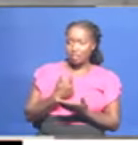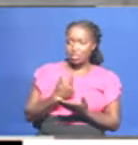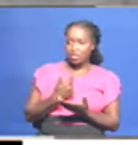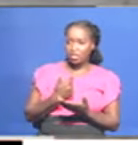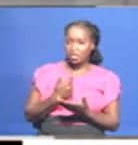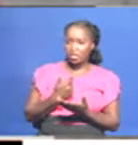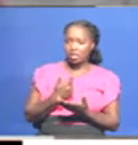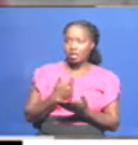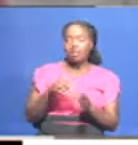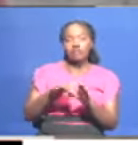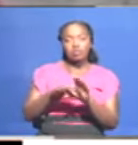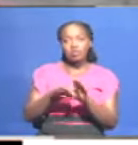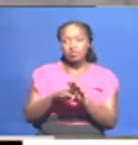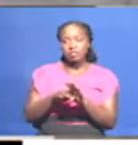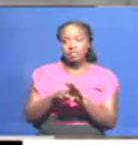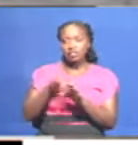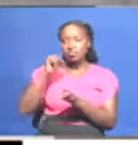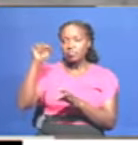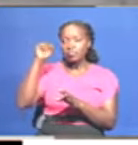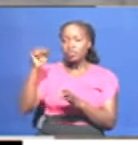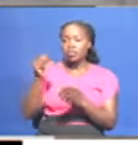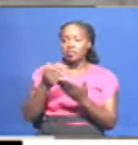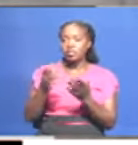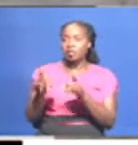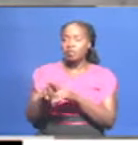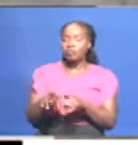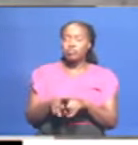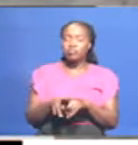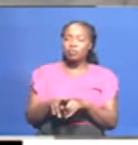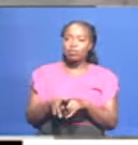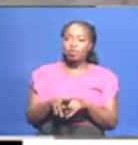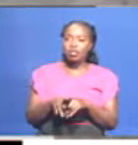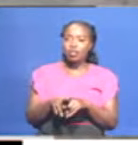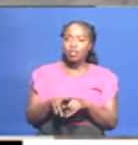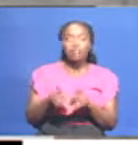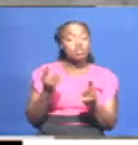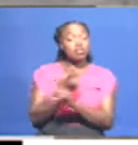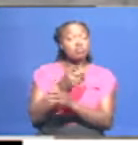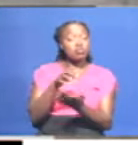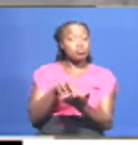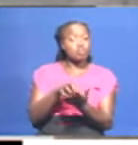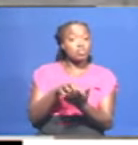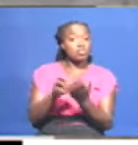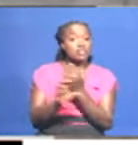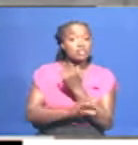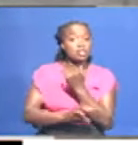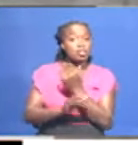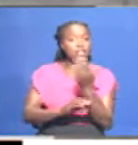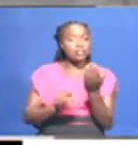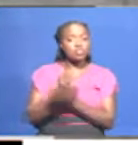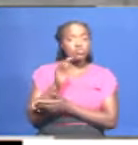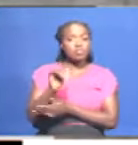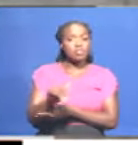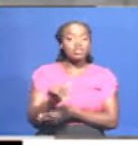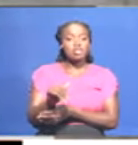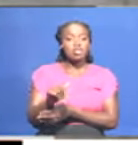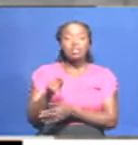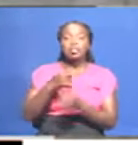colleagues in the political field, those who are also vying for different positions in the country, to ensure that even this exercise